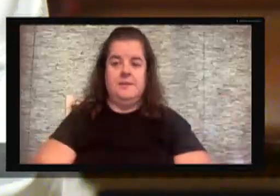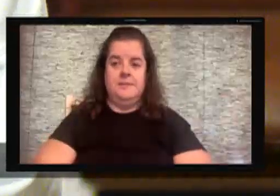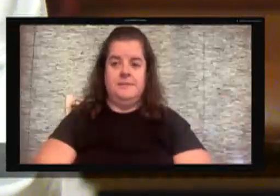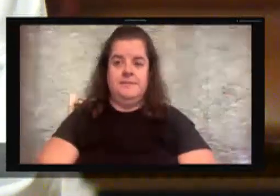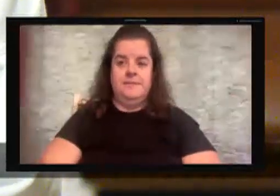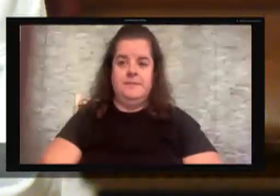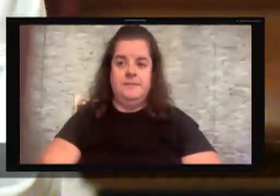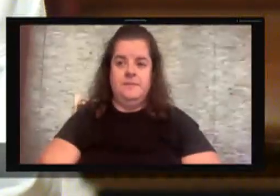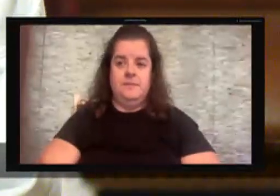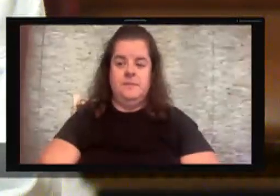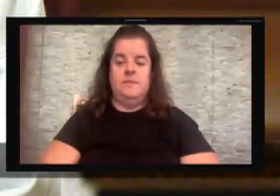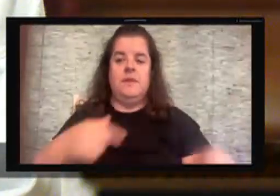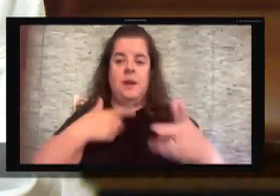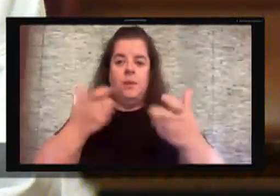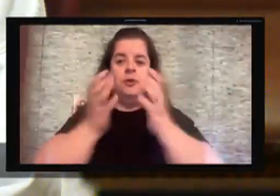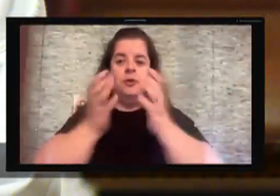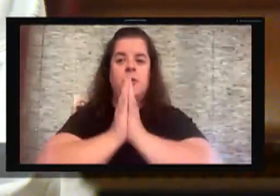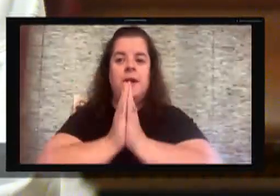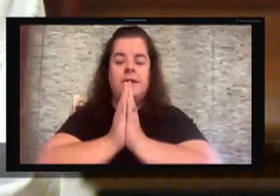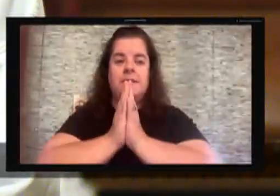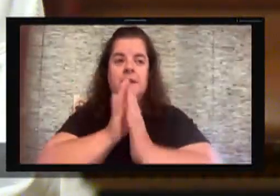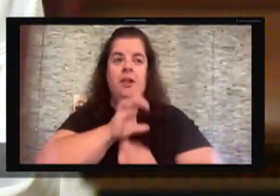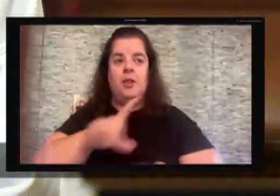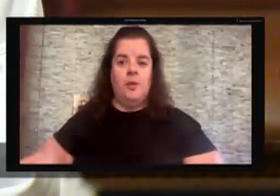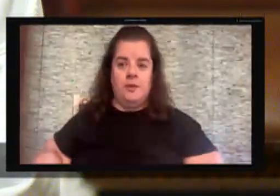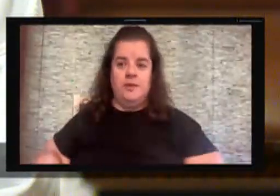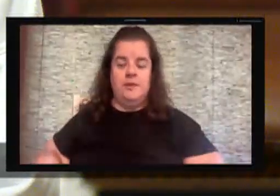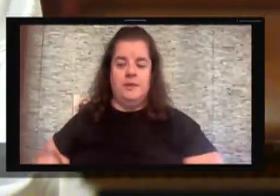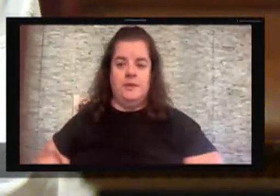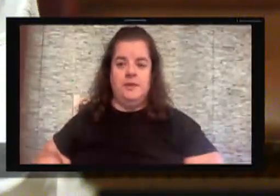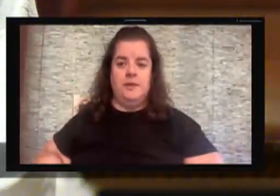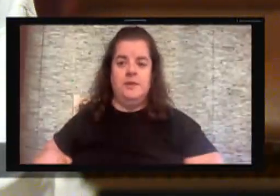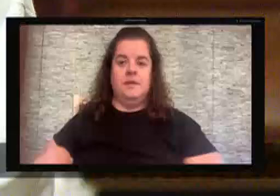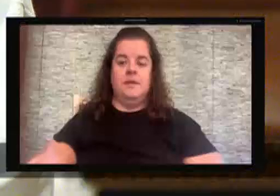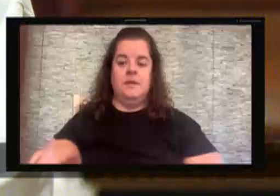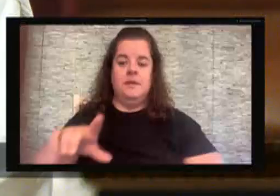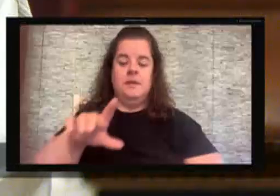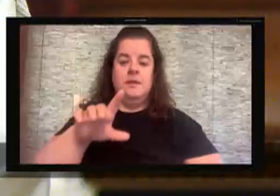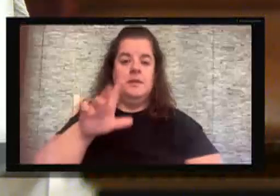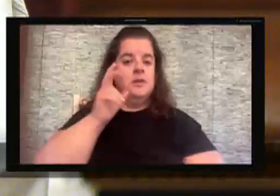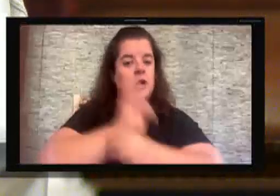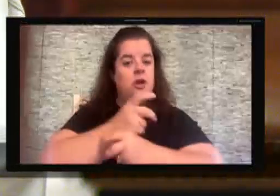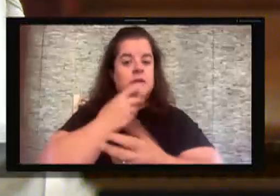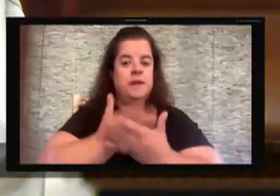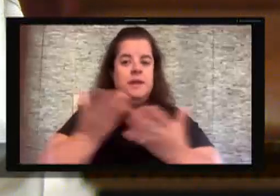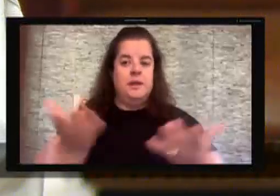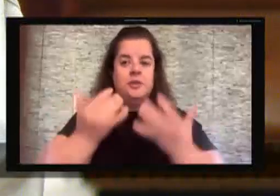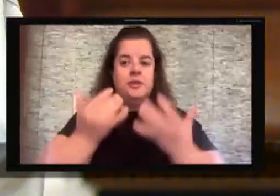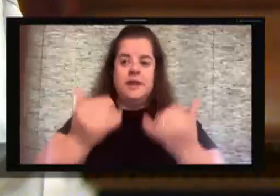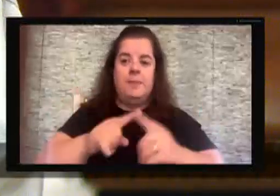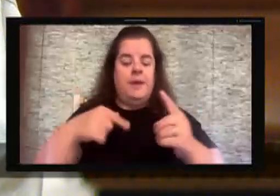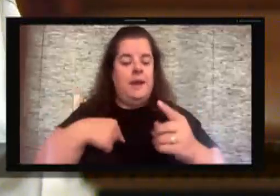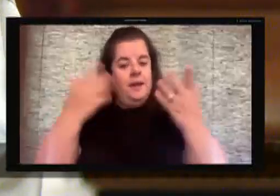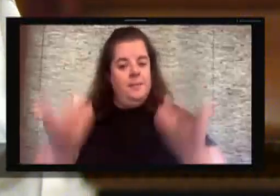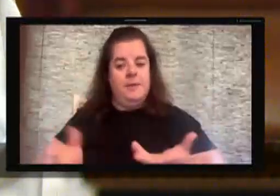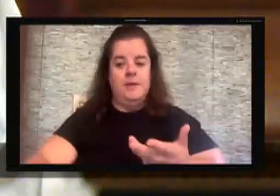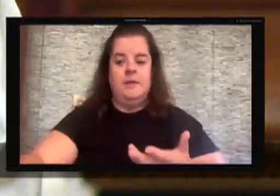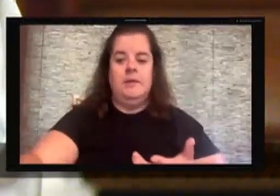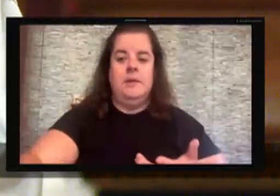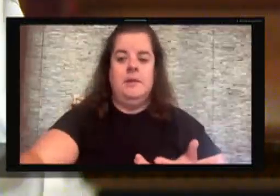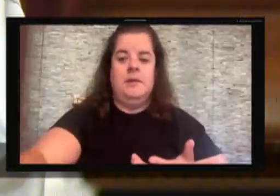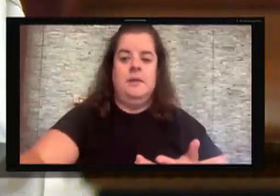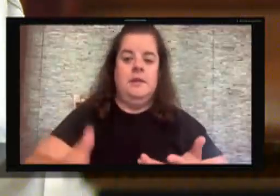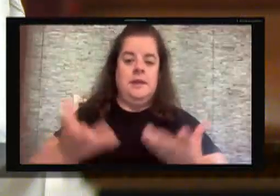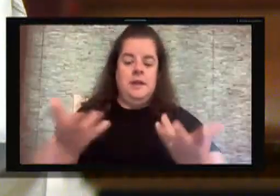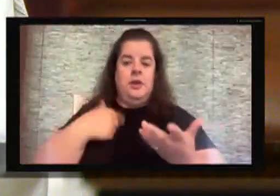let me just pray, Lord. It was kind of difficult getting here this morning, but here I am. Here I stand